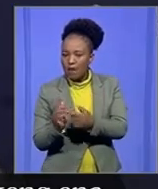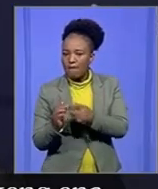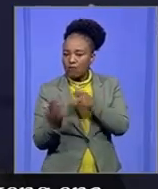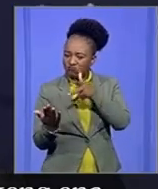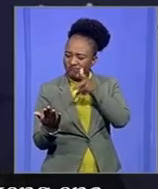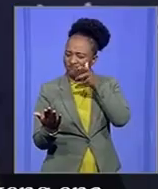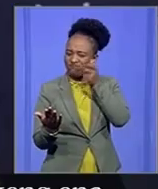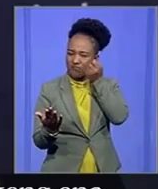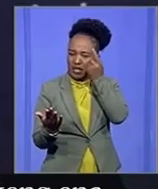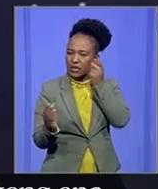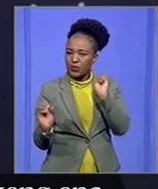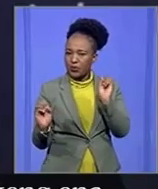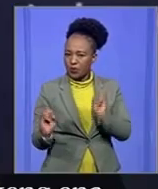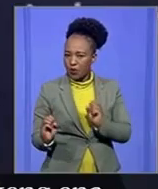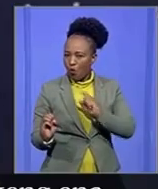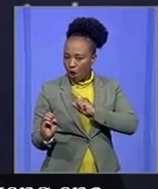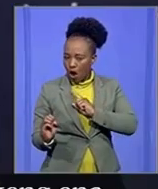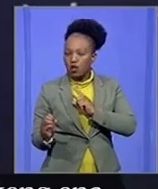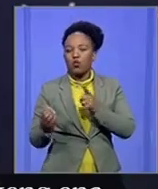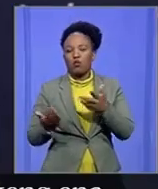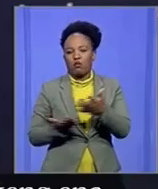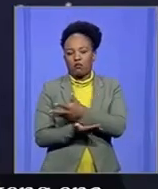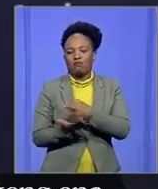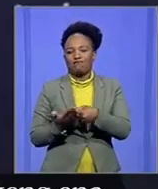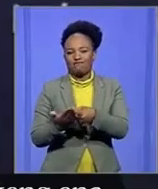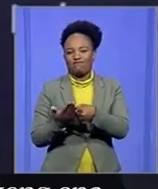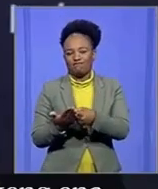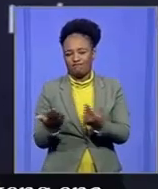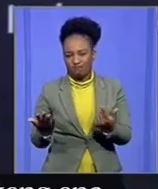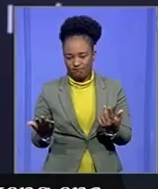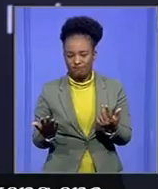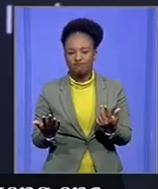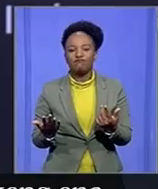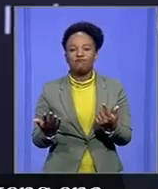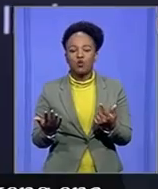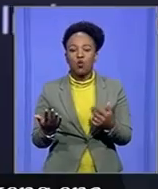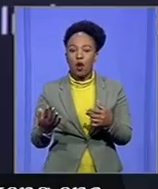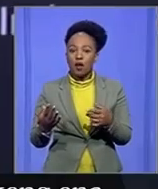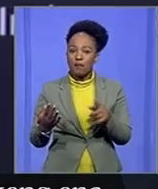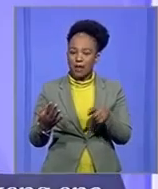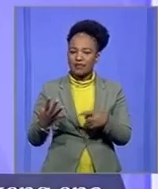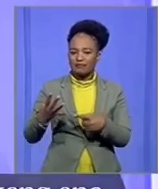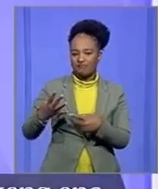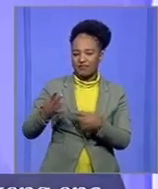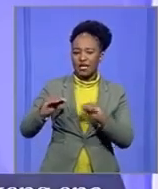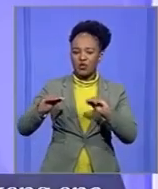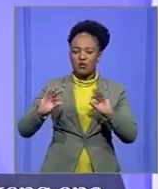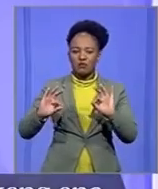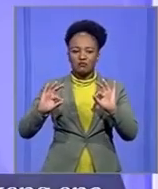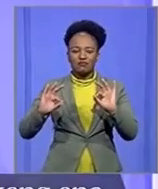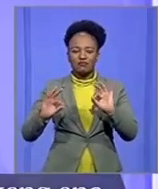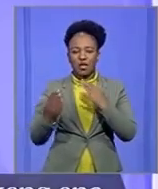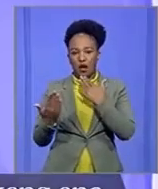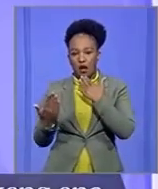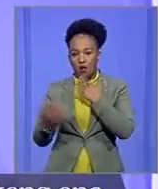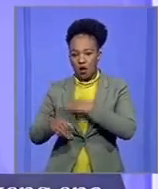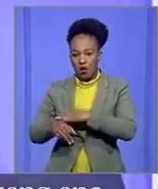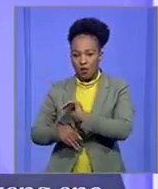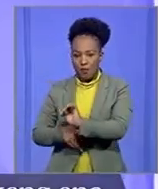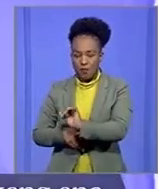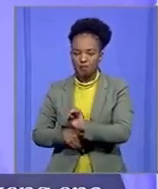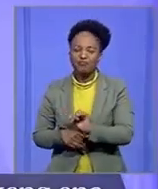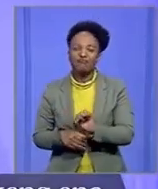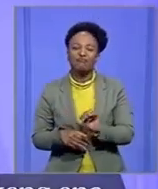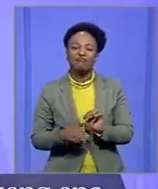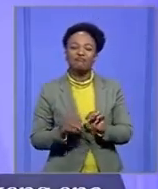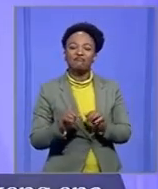ya naga baagi ba Afrika Borwa ba tshwanela ba ba le yone thuto e maleba. Ntebogile Builaolo ka nako ya hao. Re go lebogile ra. Eo